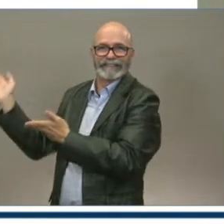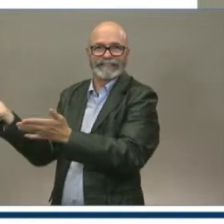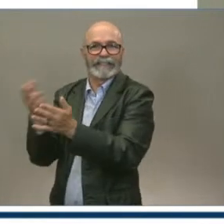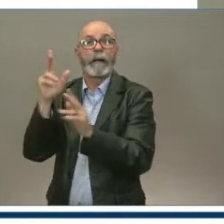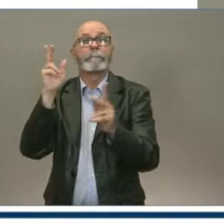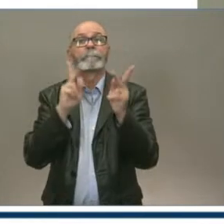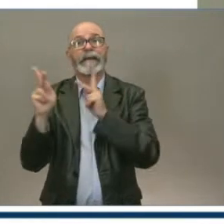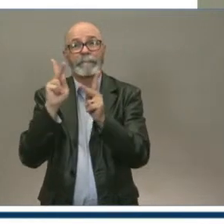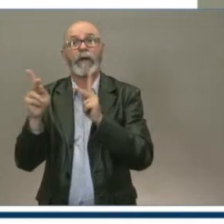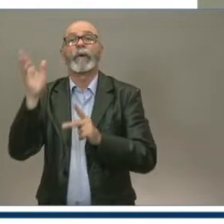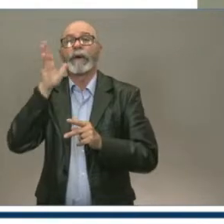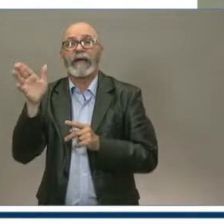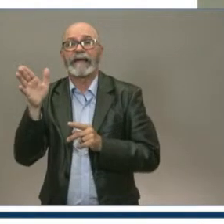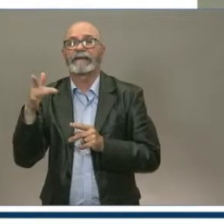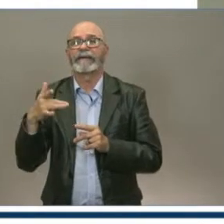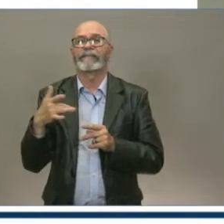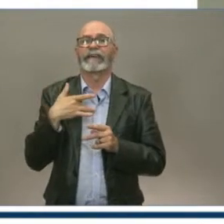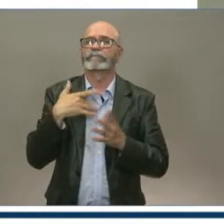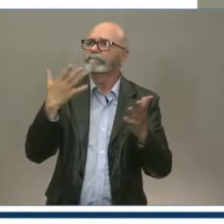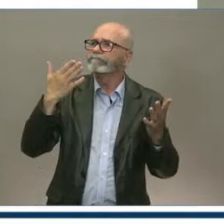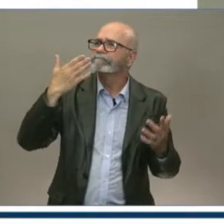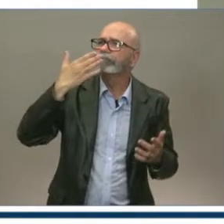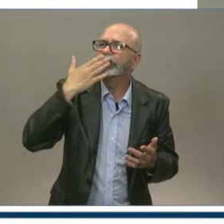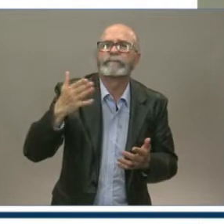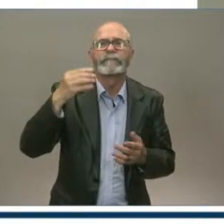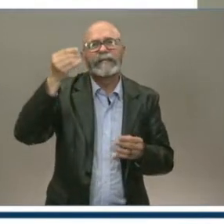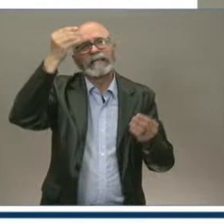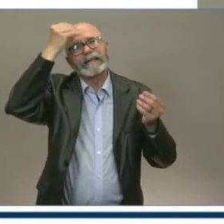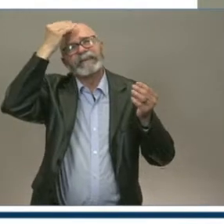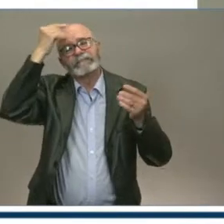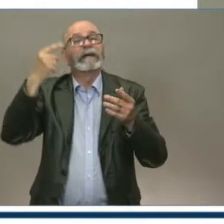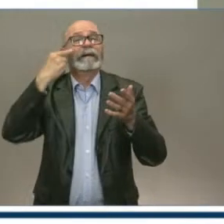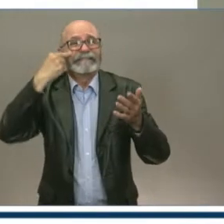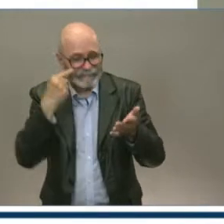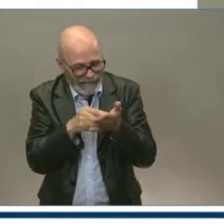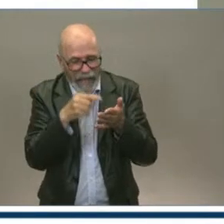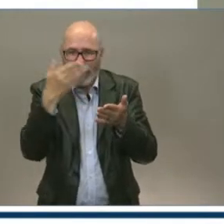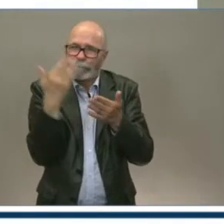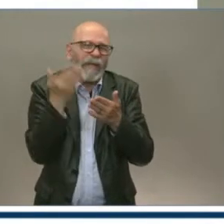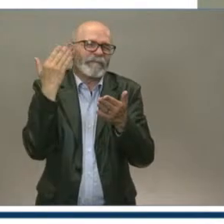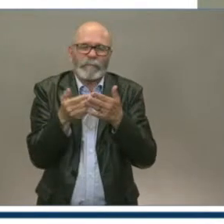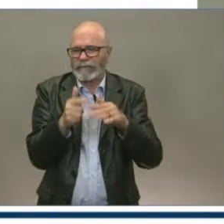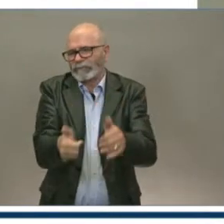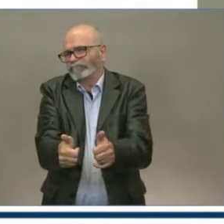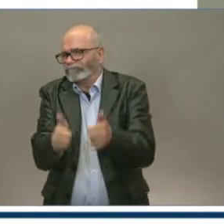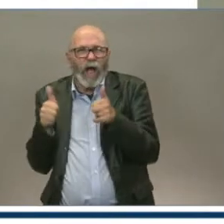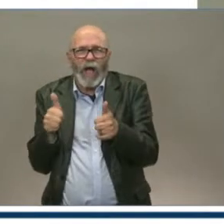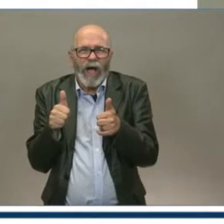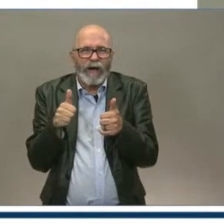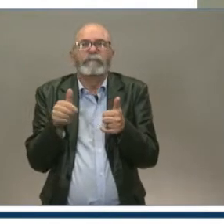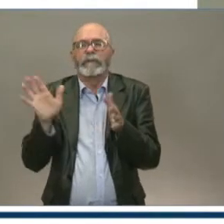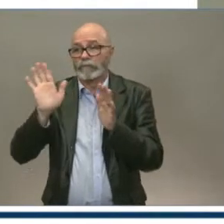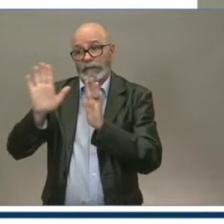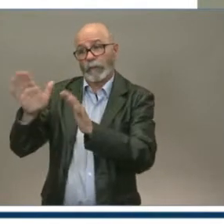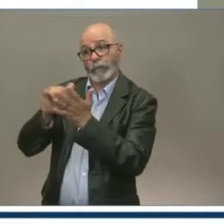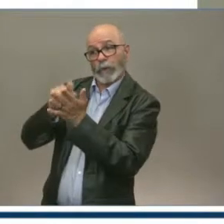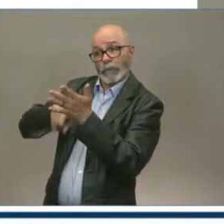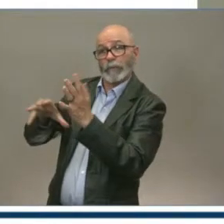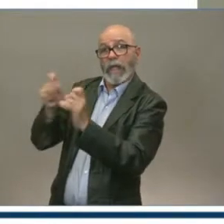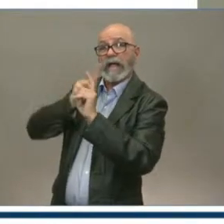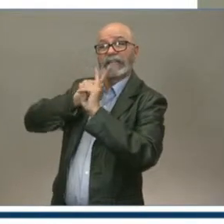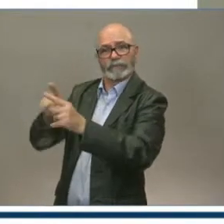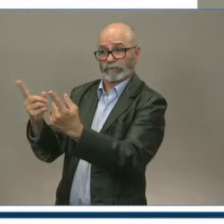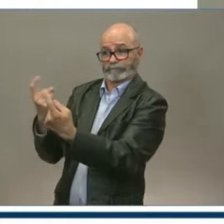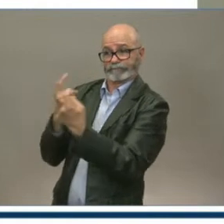good, solid, factual information to help answer many of their questions. I firmly believe that most